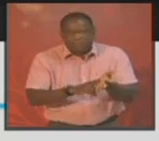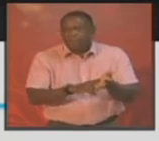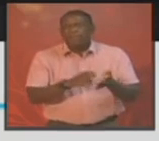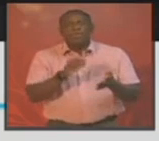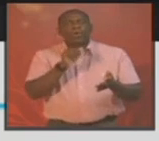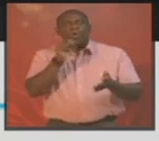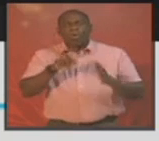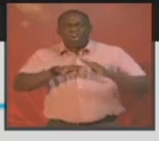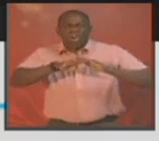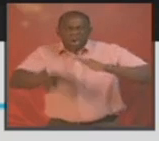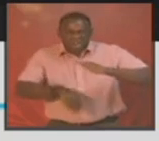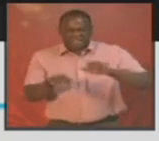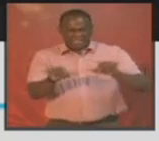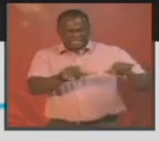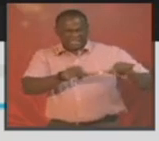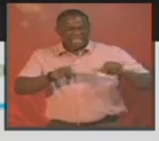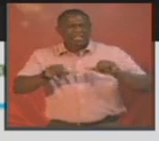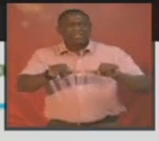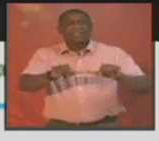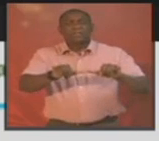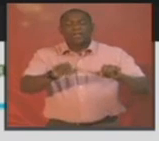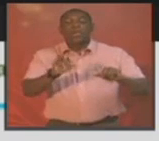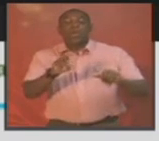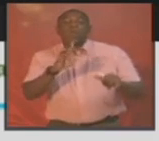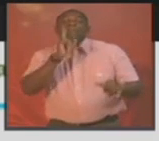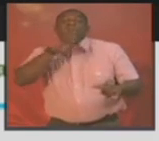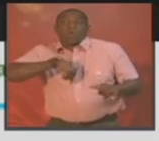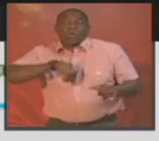even falsified drugs. Next slide, please.